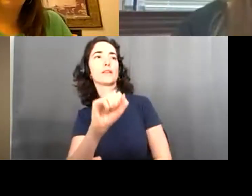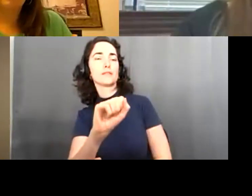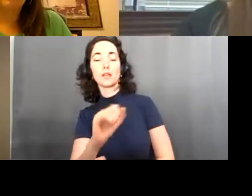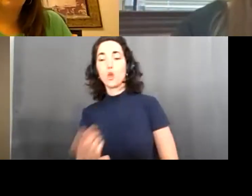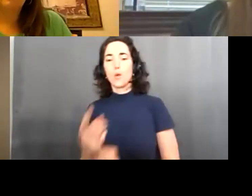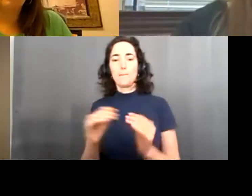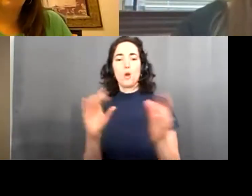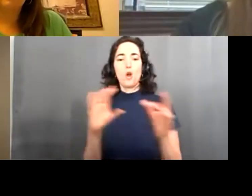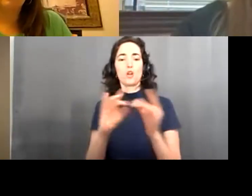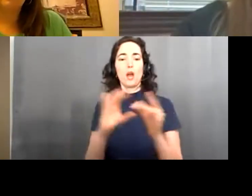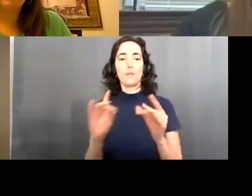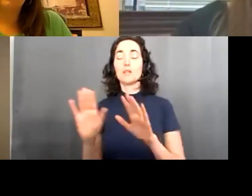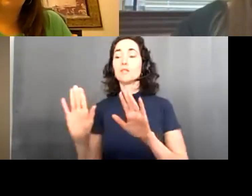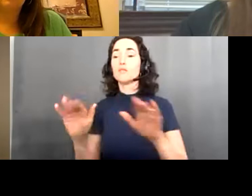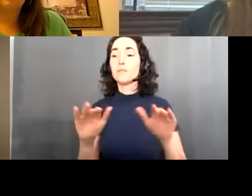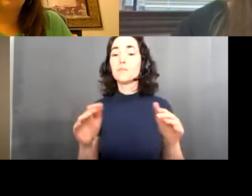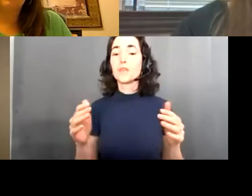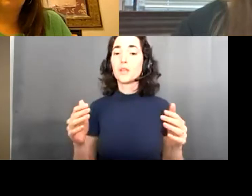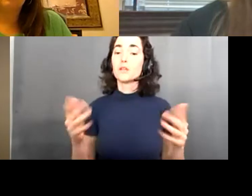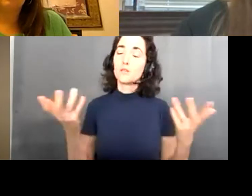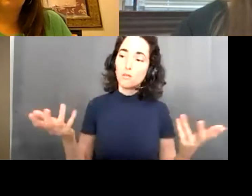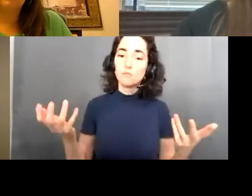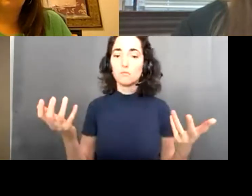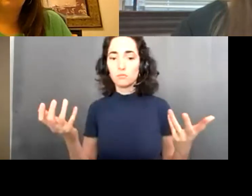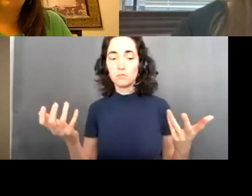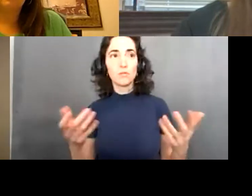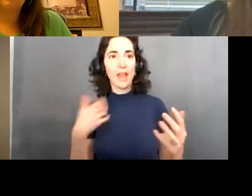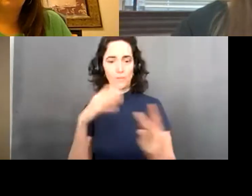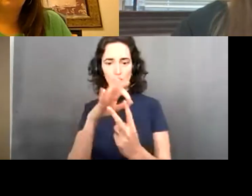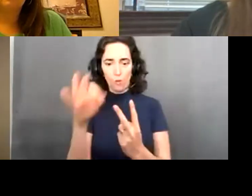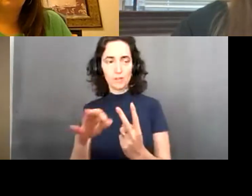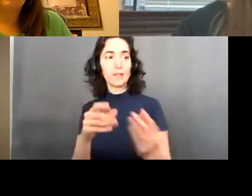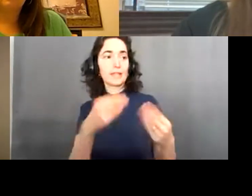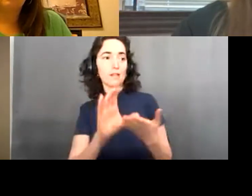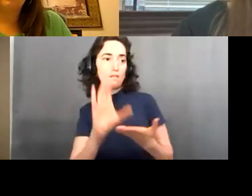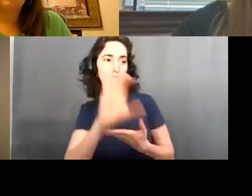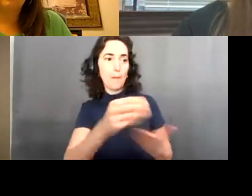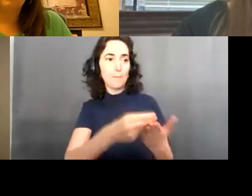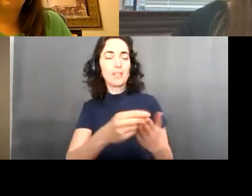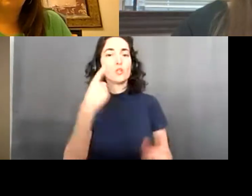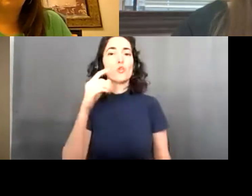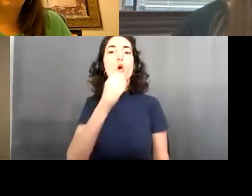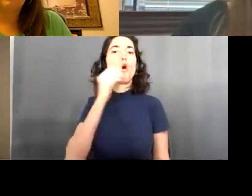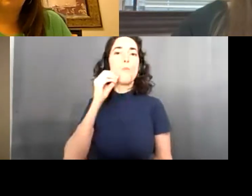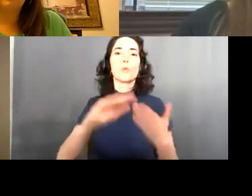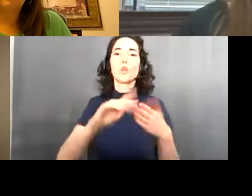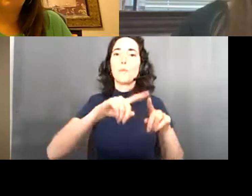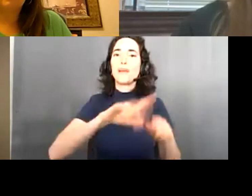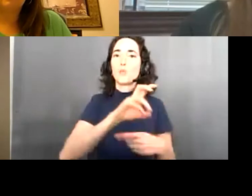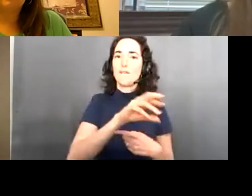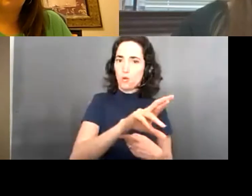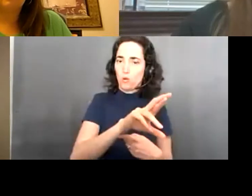If given the choice of giving the home and community-based waiver the money that we can give them